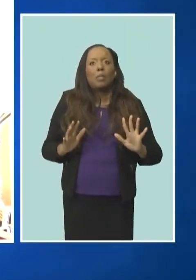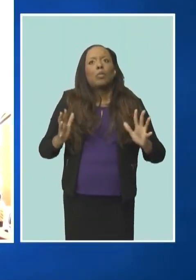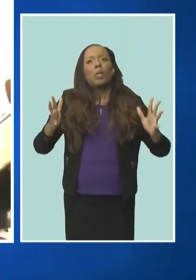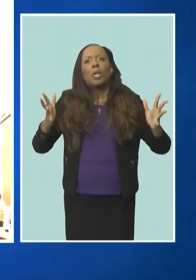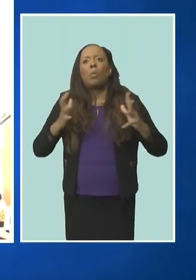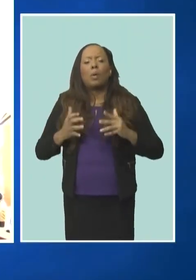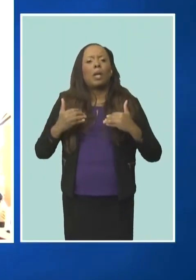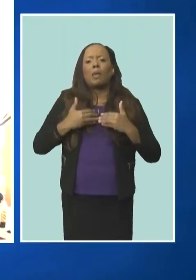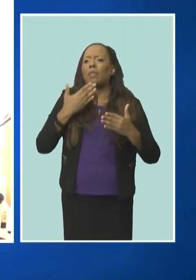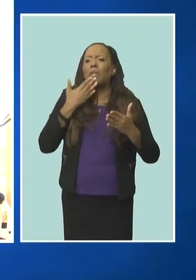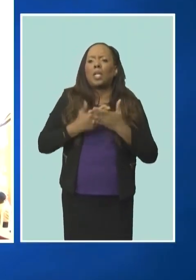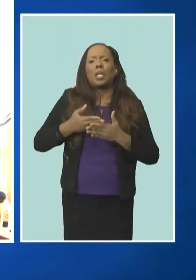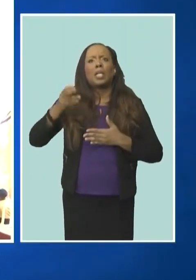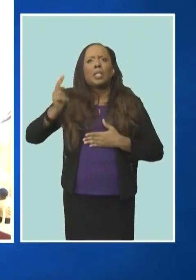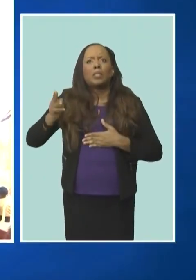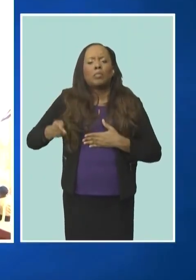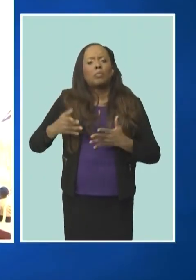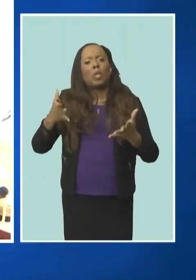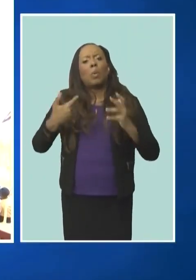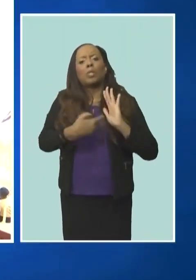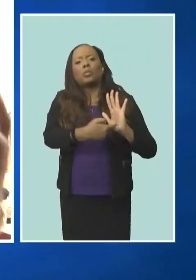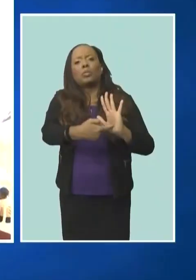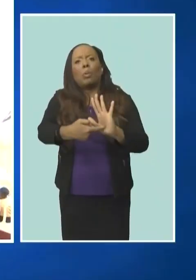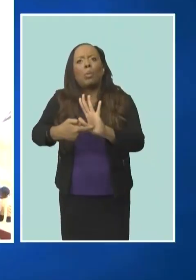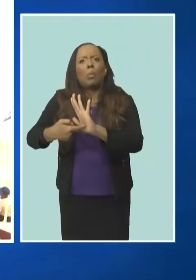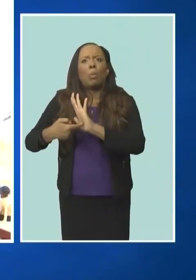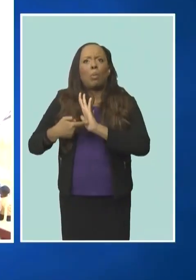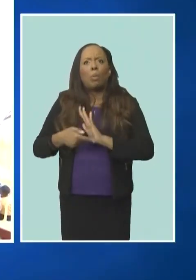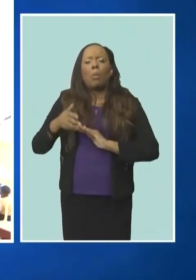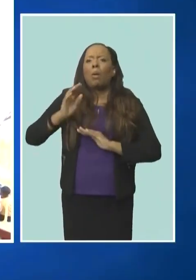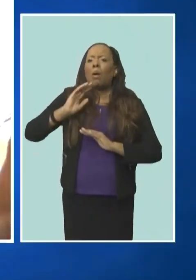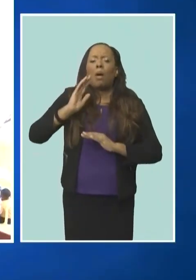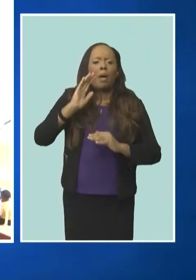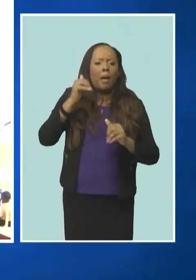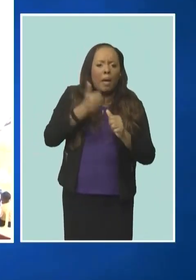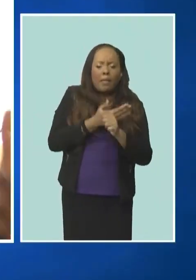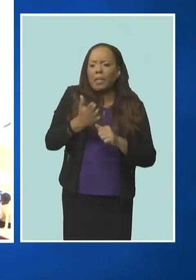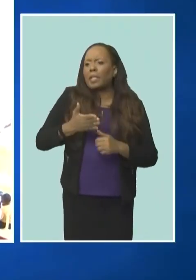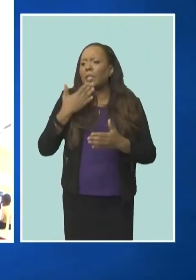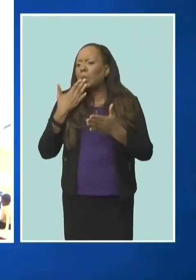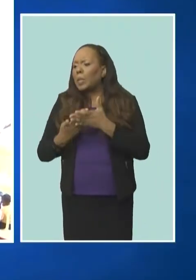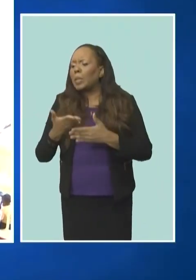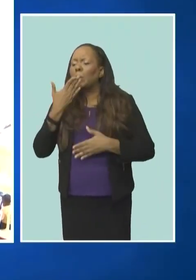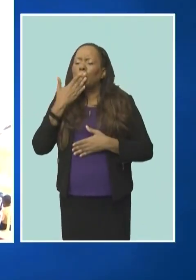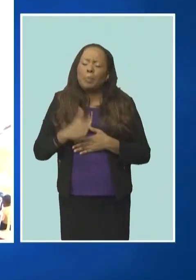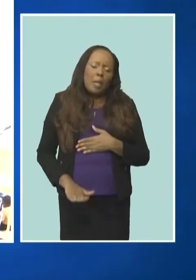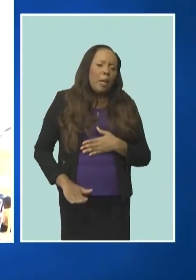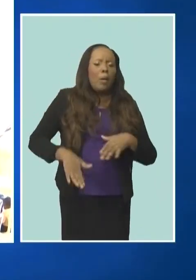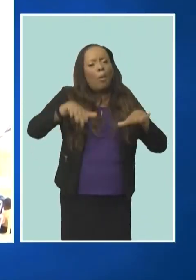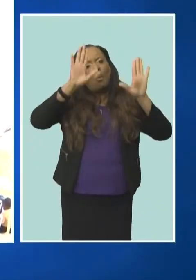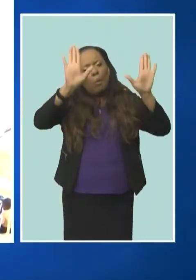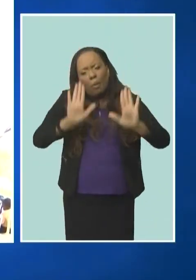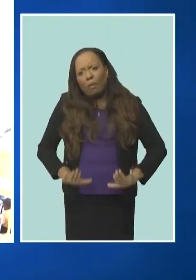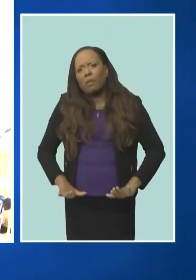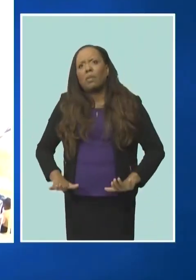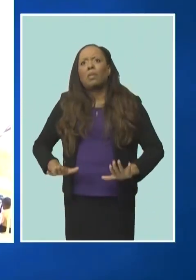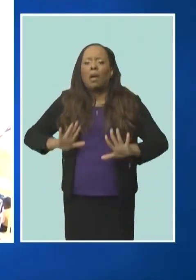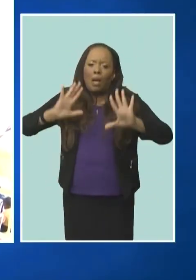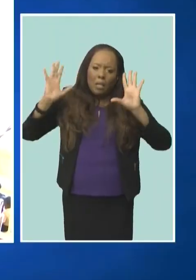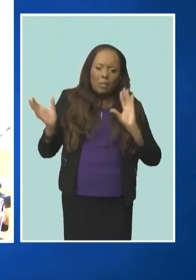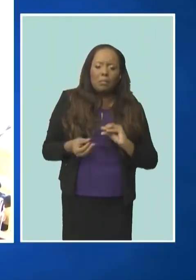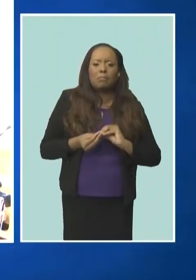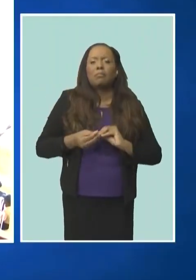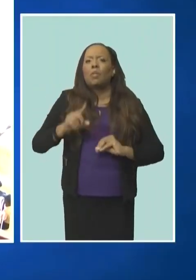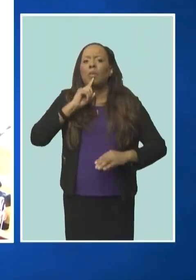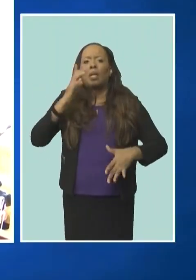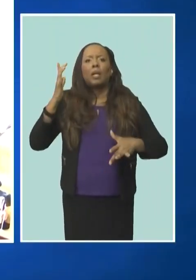is to bring that history to life in different spheres: the great, the good, the bad, the ugly, the wonderful. And so we're very excited. I'm particularly